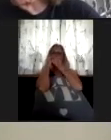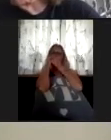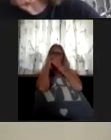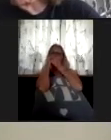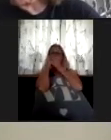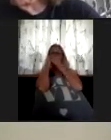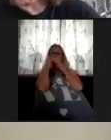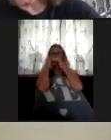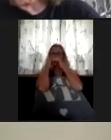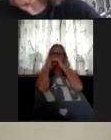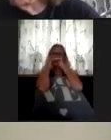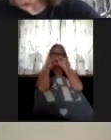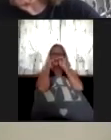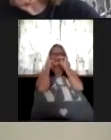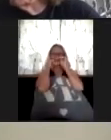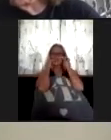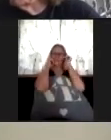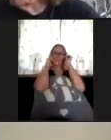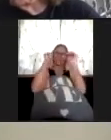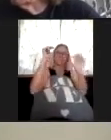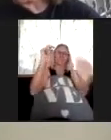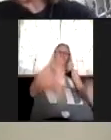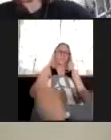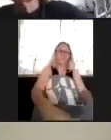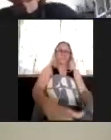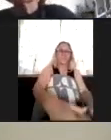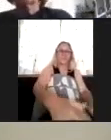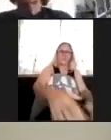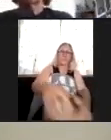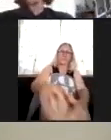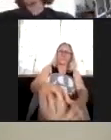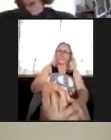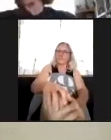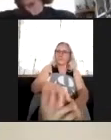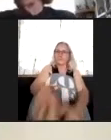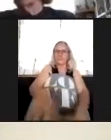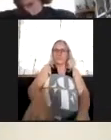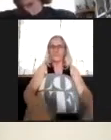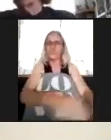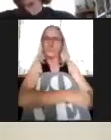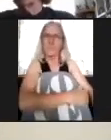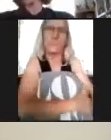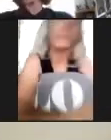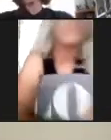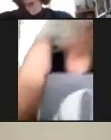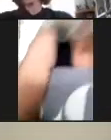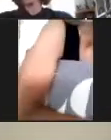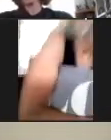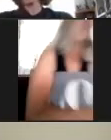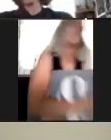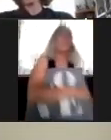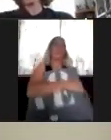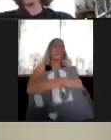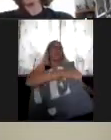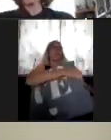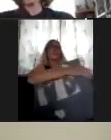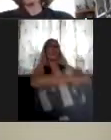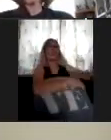this planet earth, is identity crisis. People doesn't know who they are. How did God